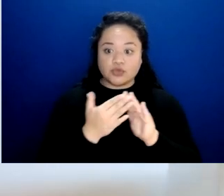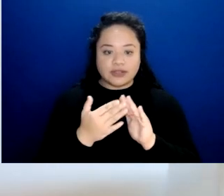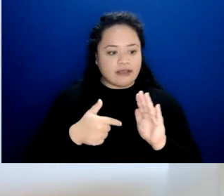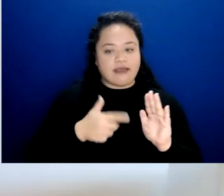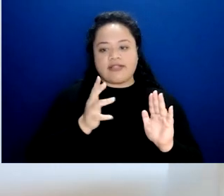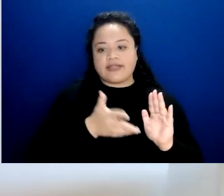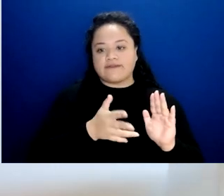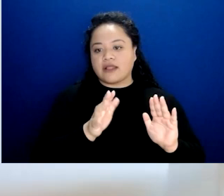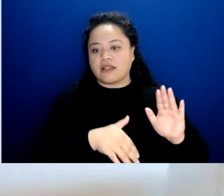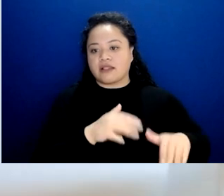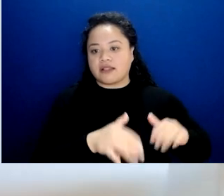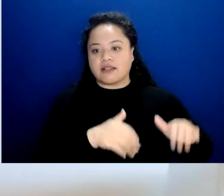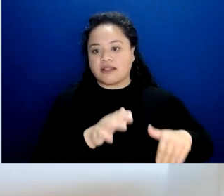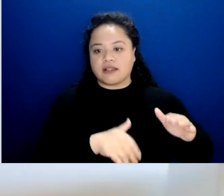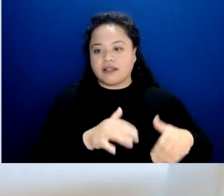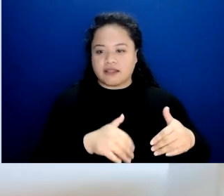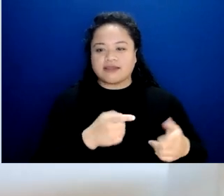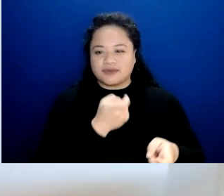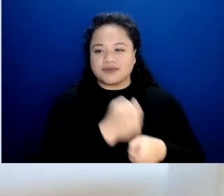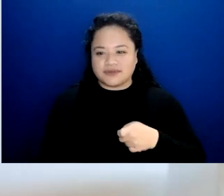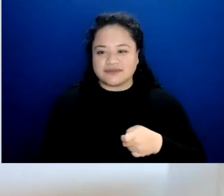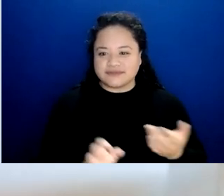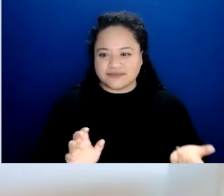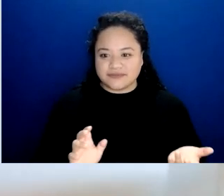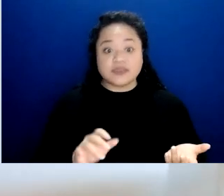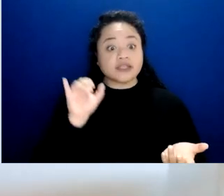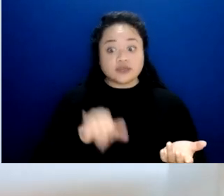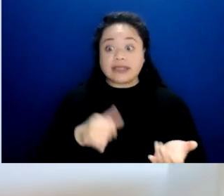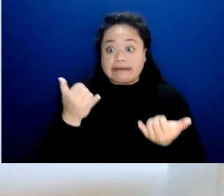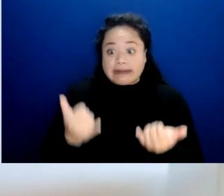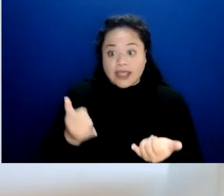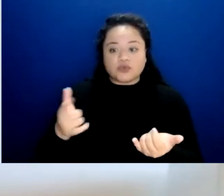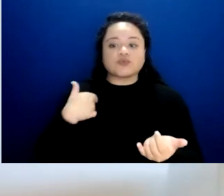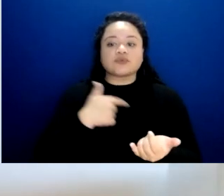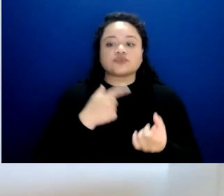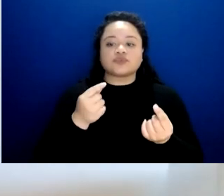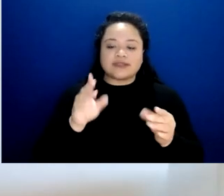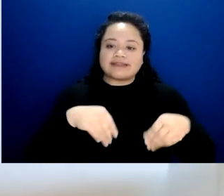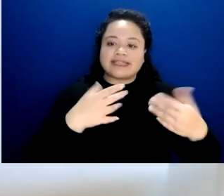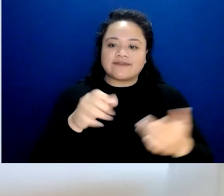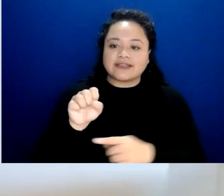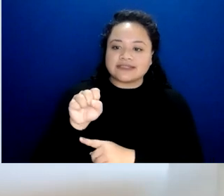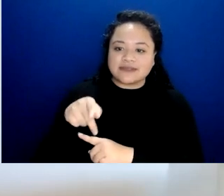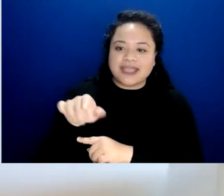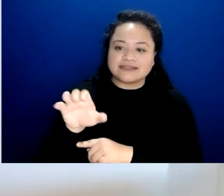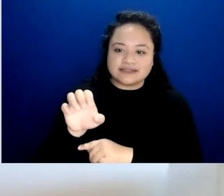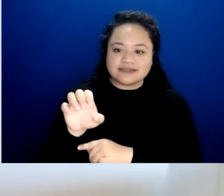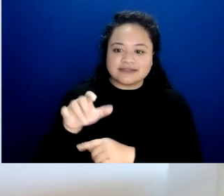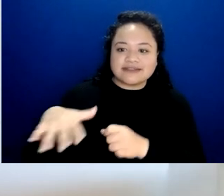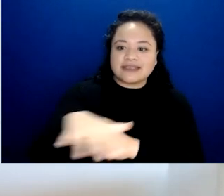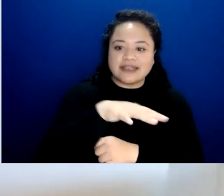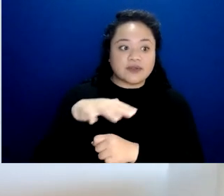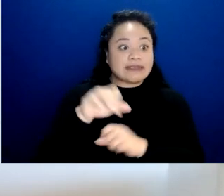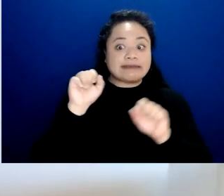healing this and preventing violence in other places is giving space to those people that, you know, men, mask folks, that we